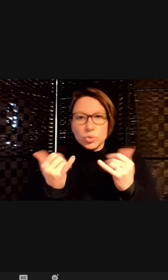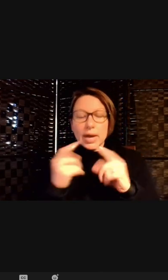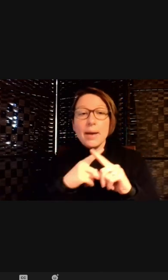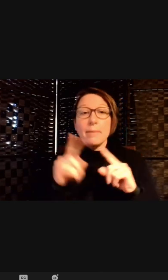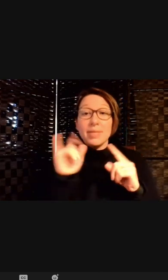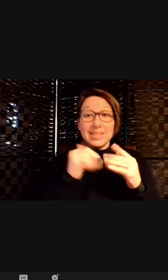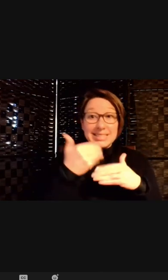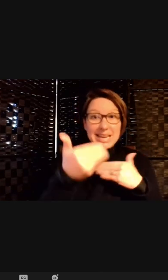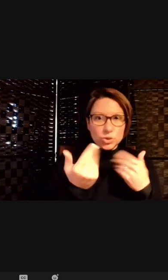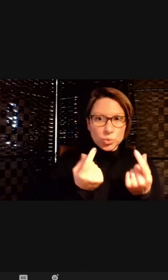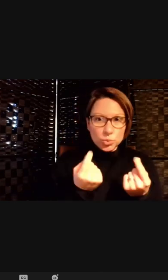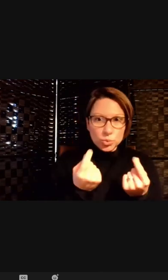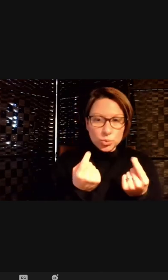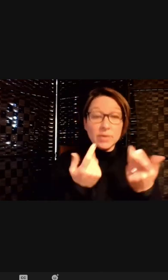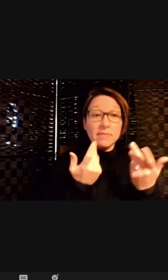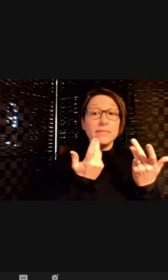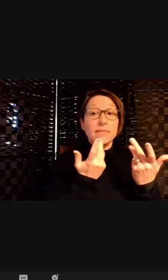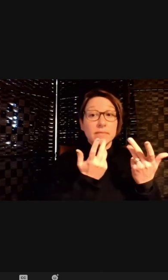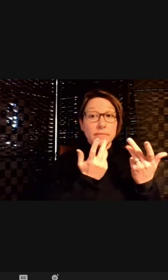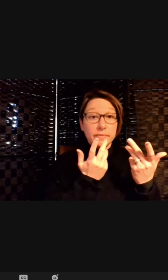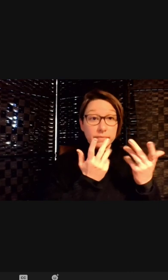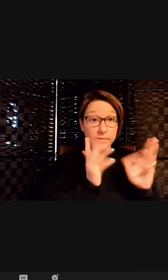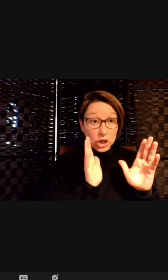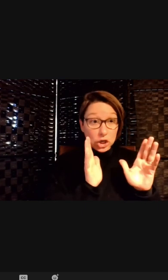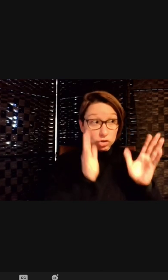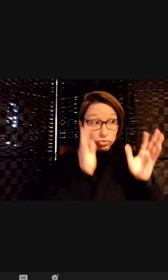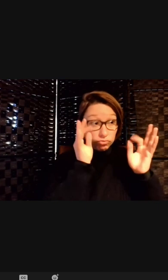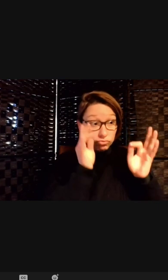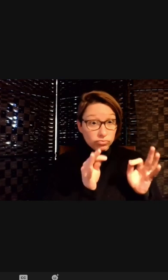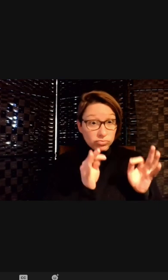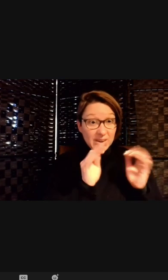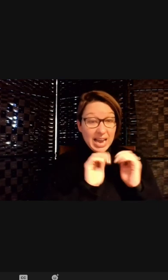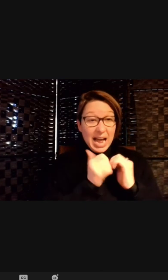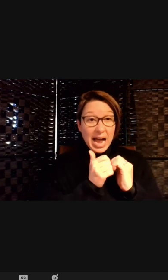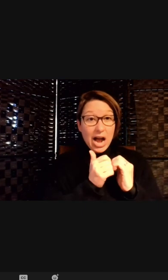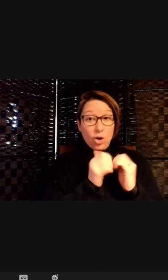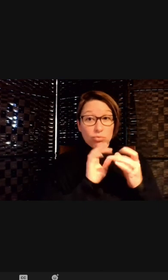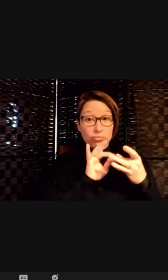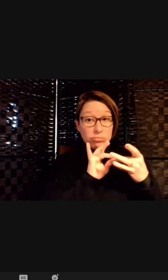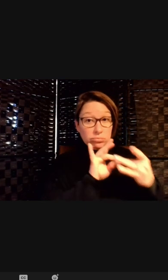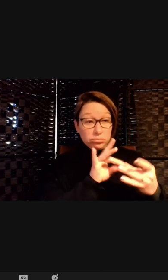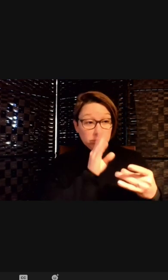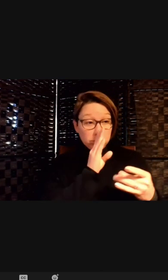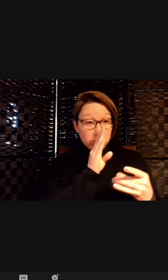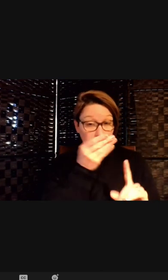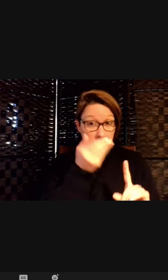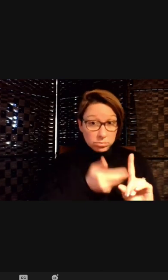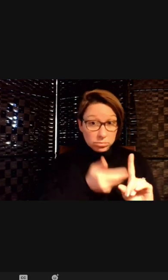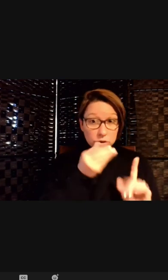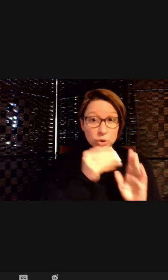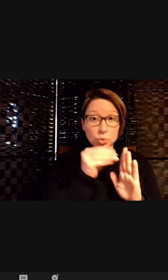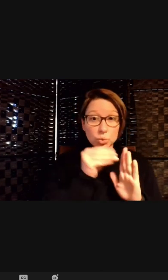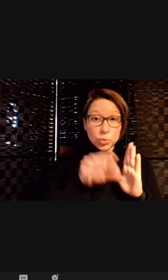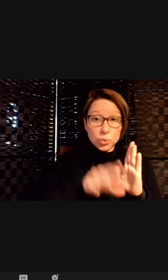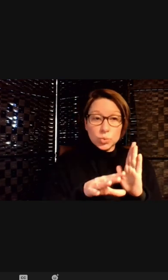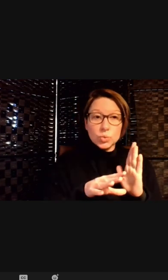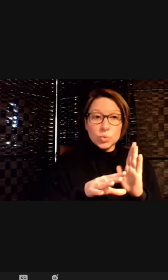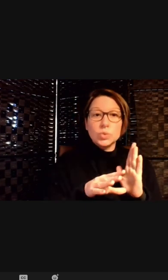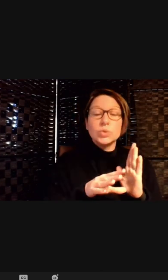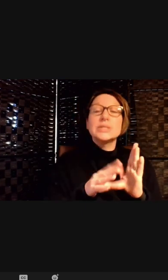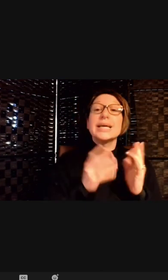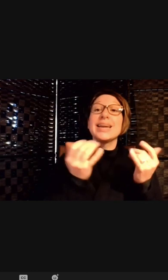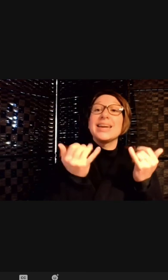And once you've done that, once you've decided how it directly relates to this student's needs and how they're moving forward, that's